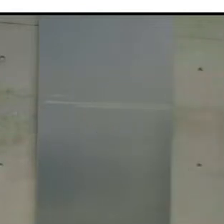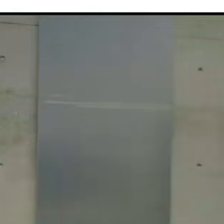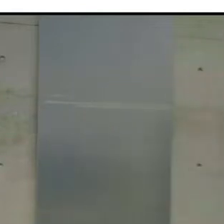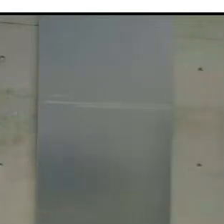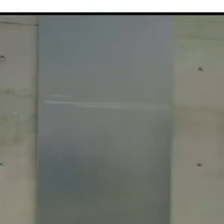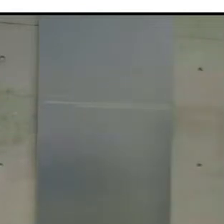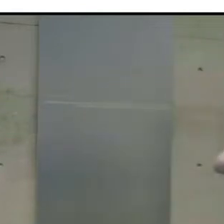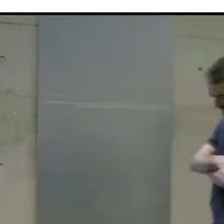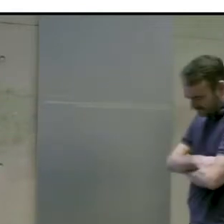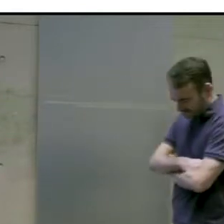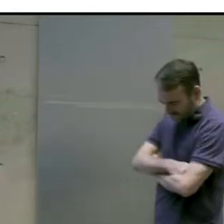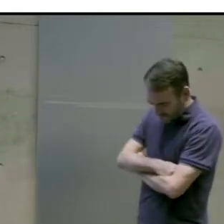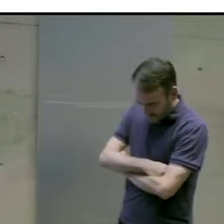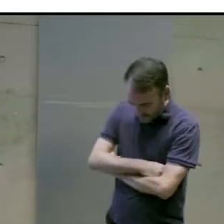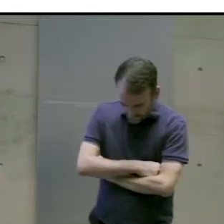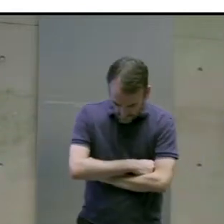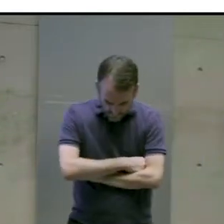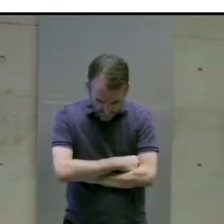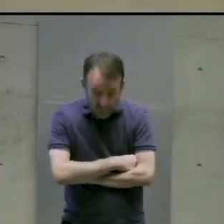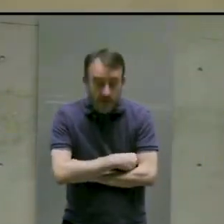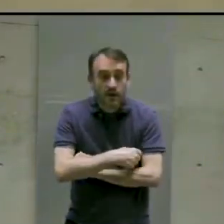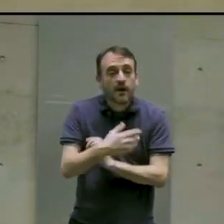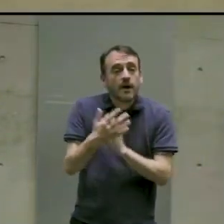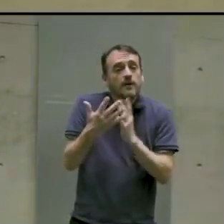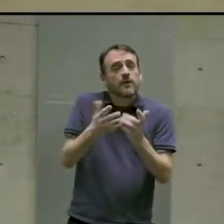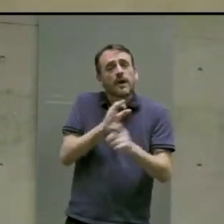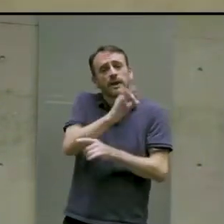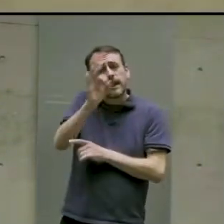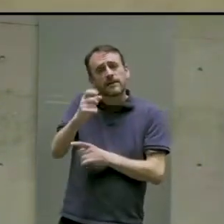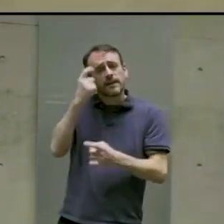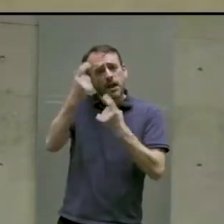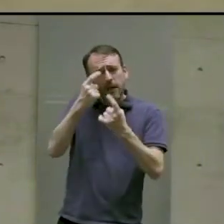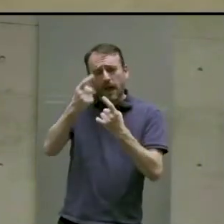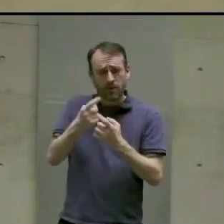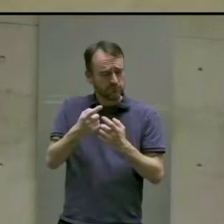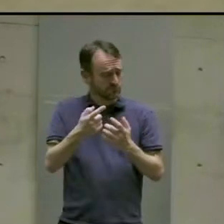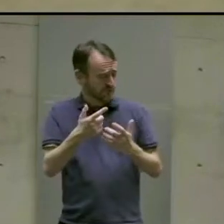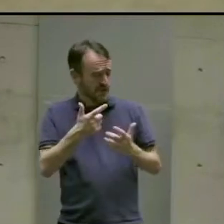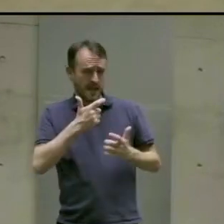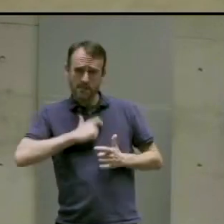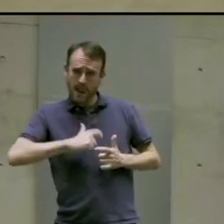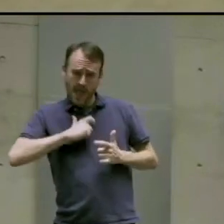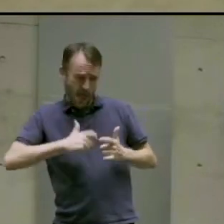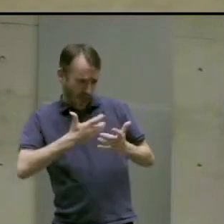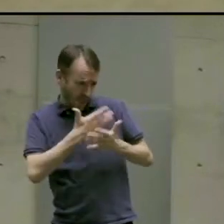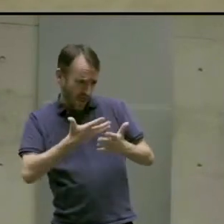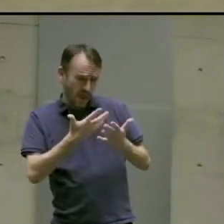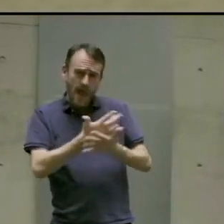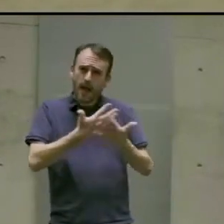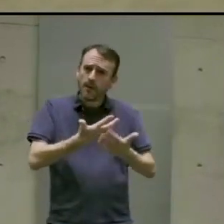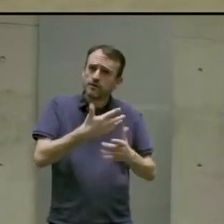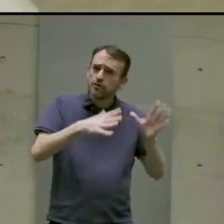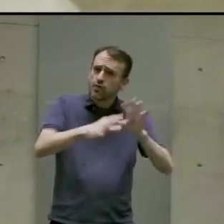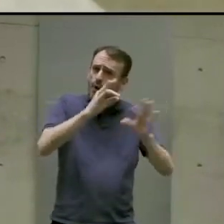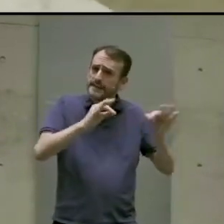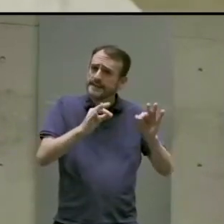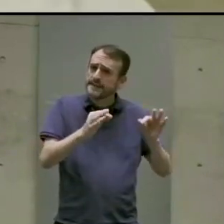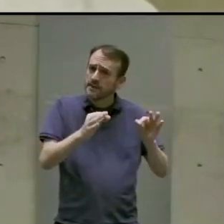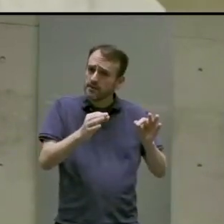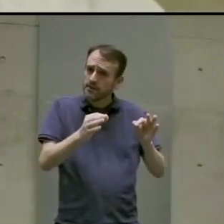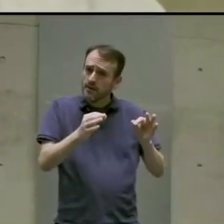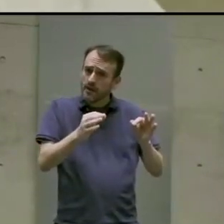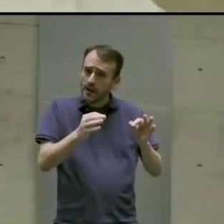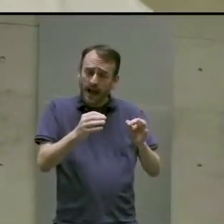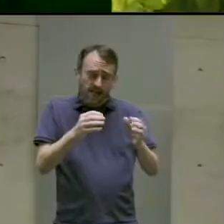choice specific to the choice, not the high-level stuff. I want to start with this lovely picture, and I'm going to give you no